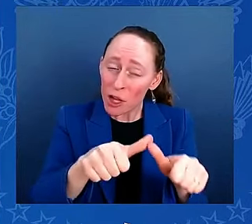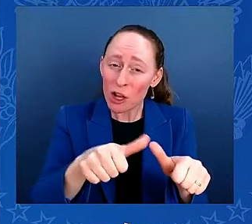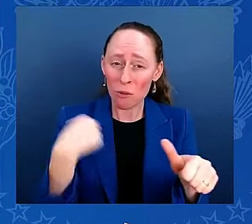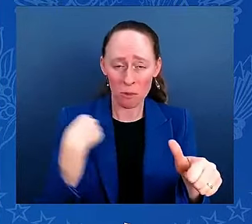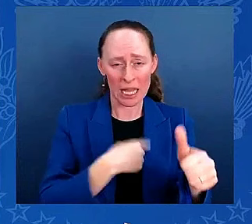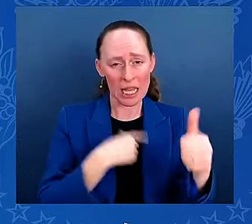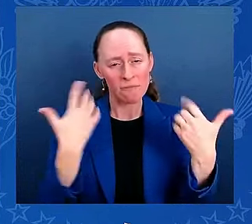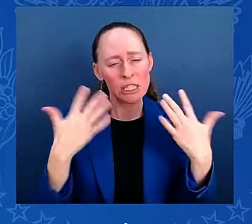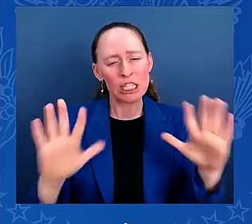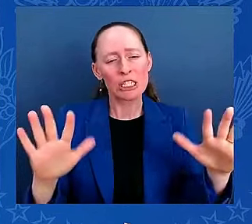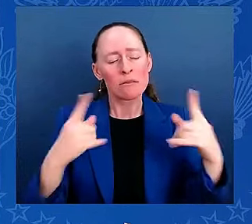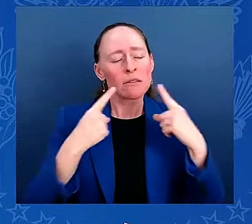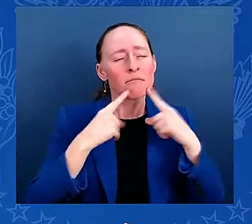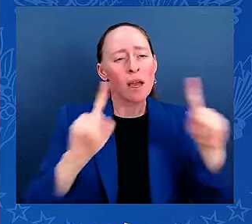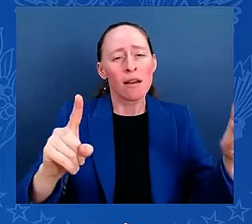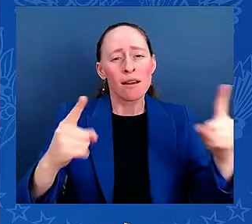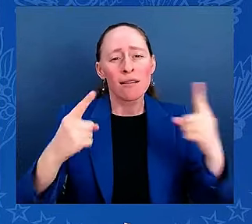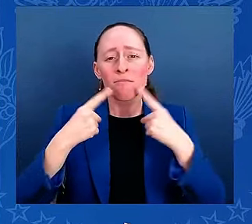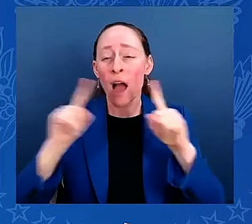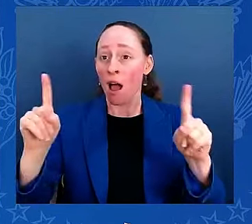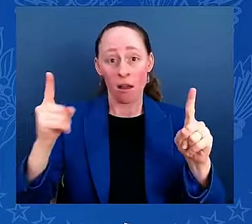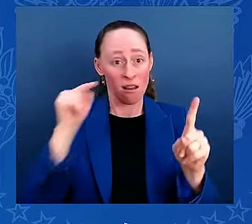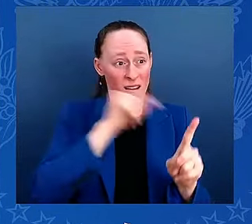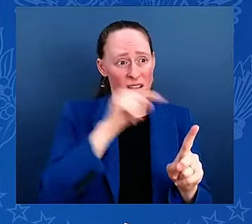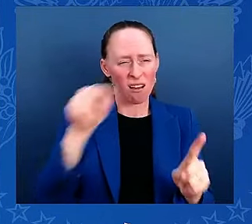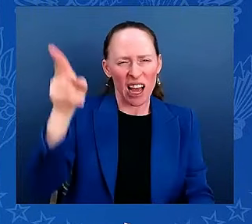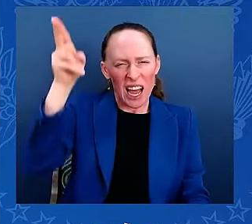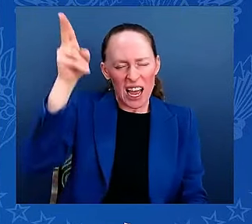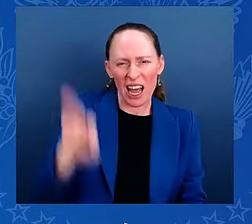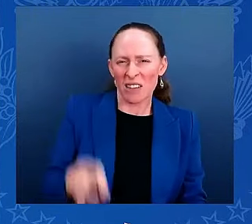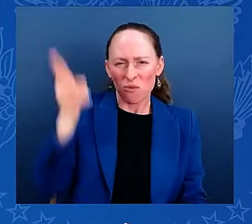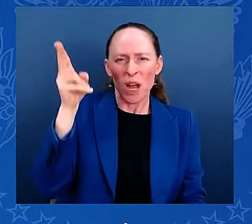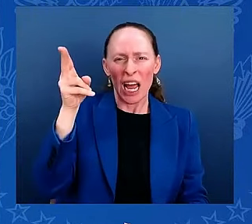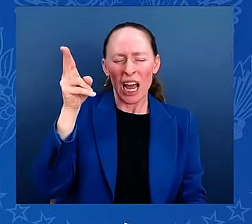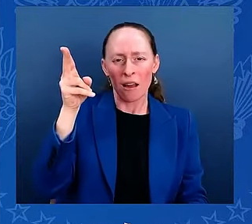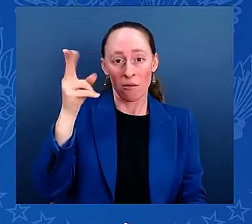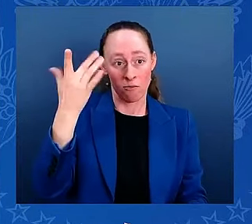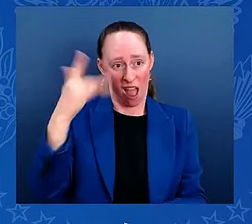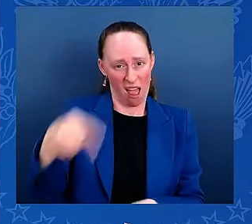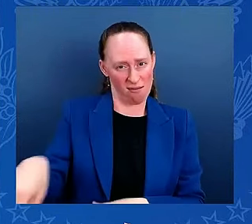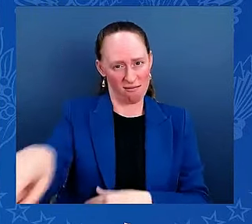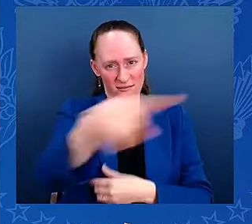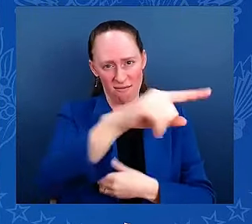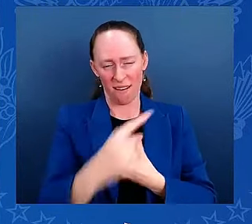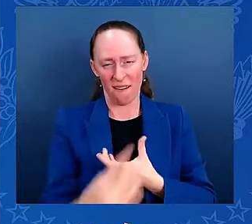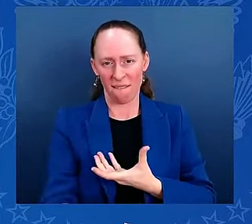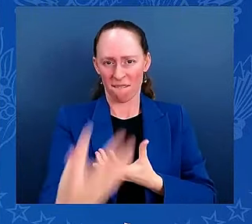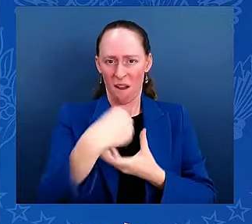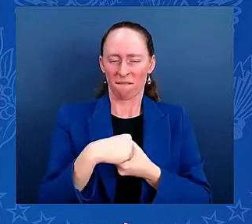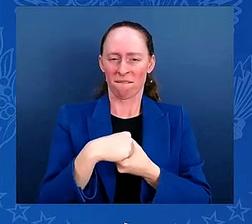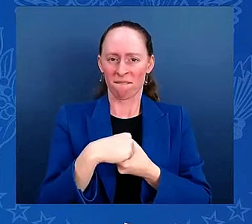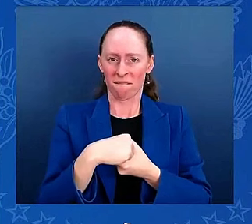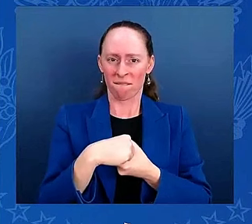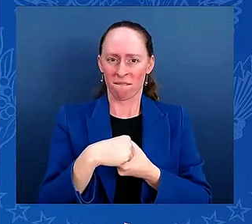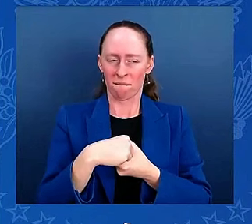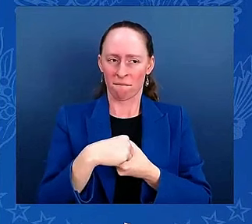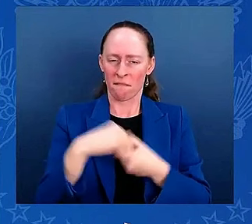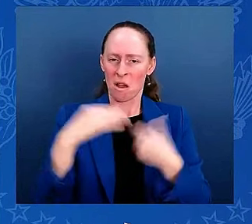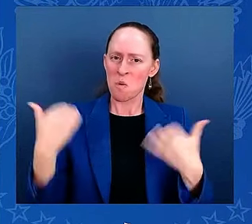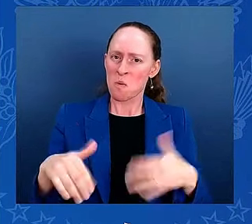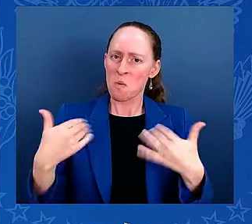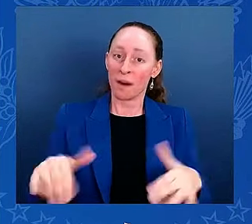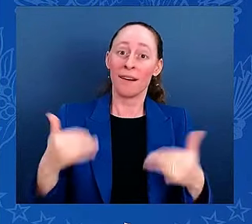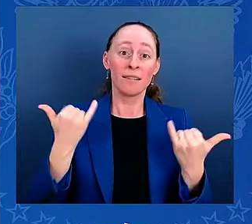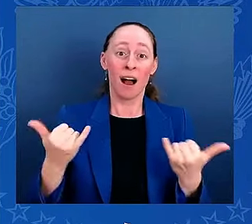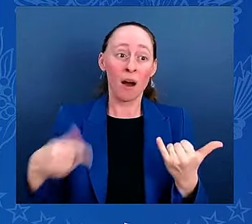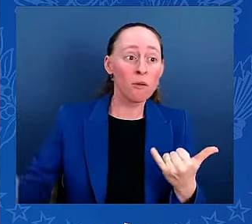done. A presidency for all Americans. Much of the work we've done is already being felt by the American